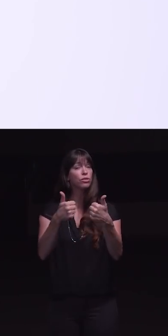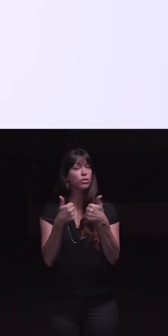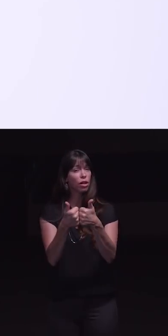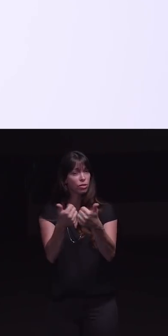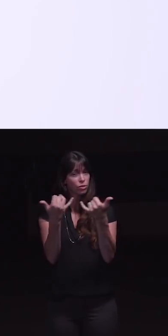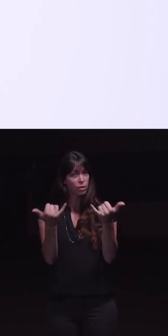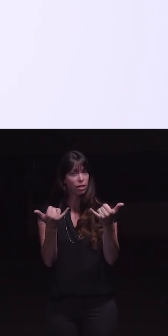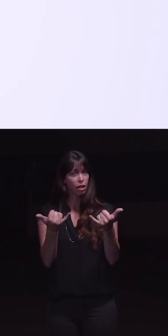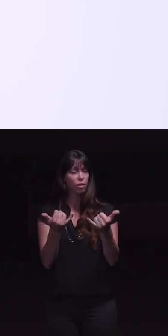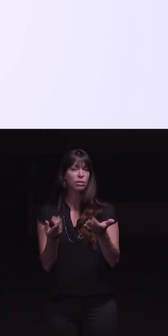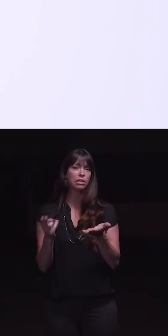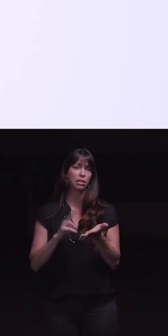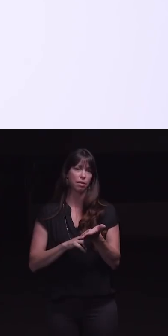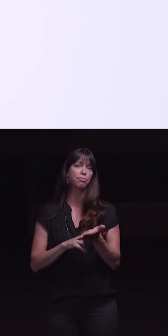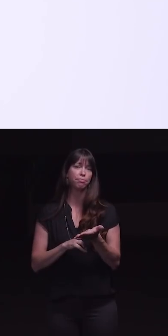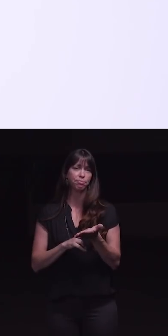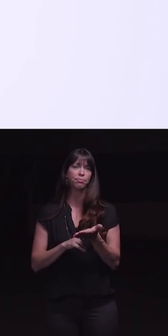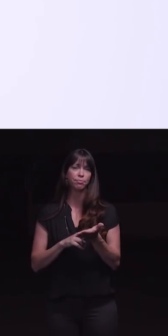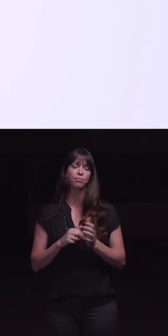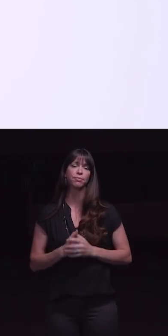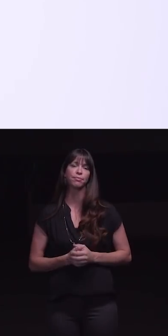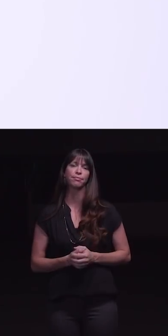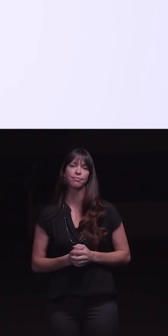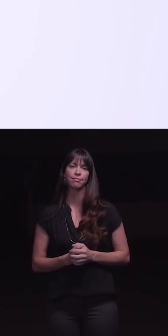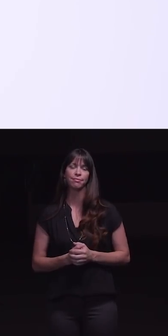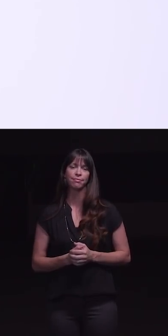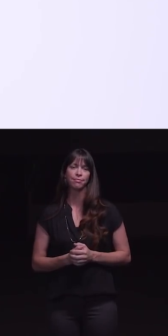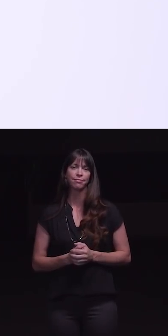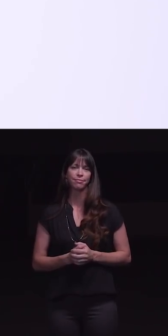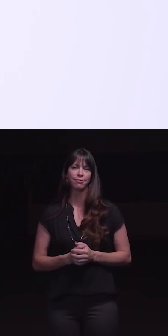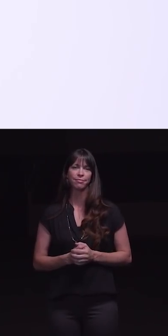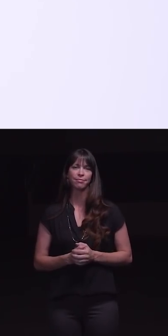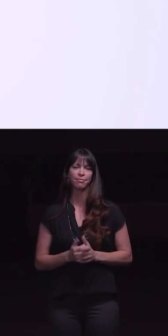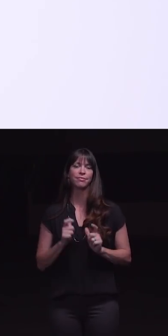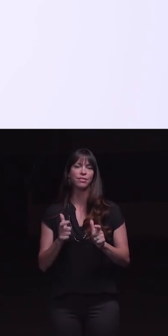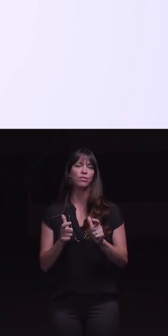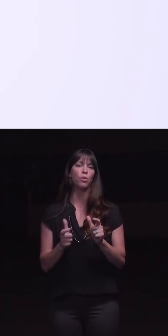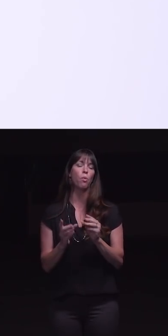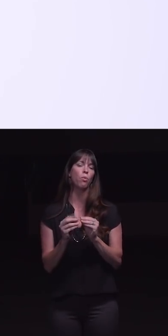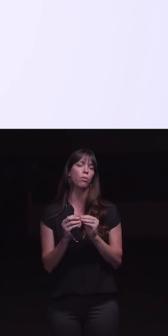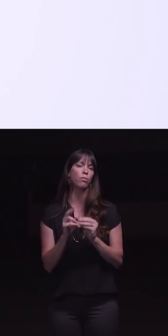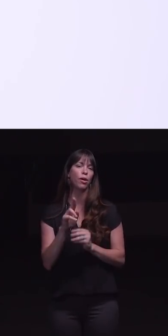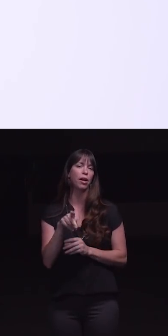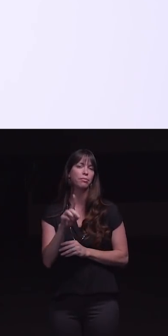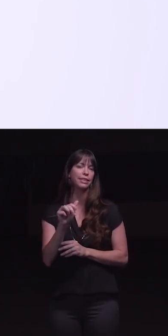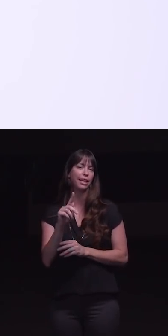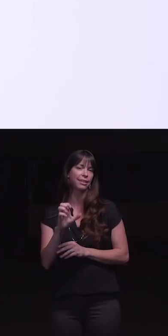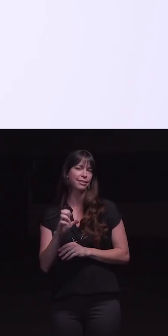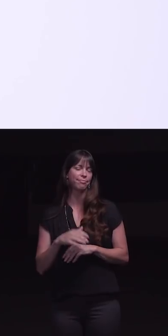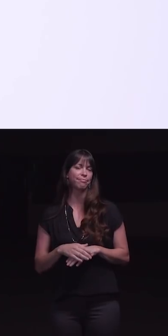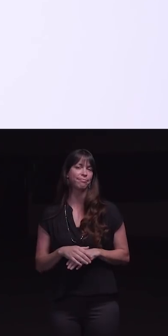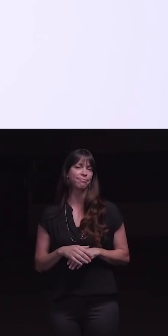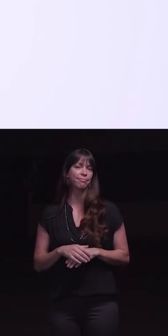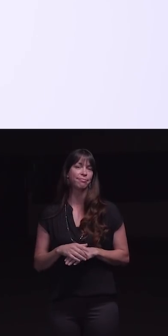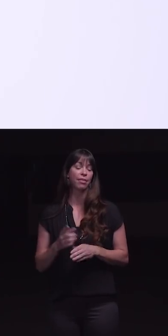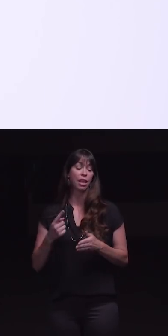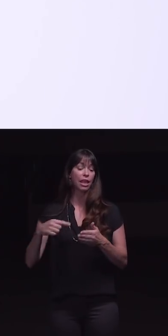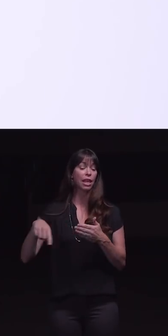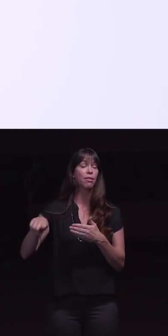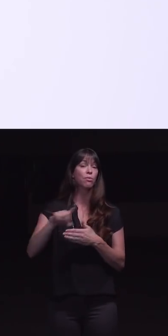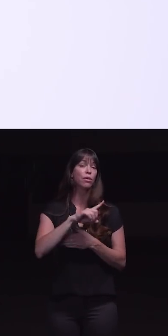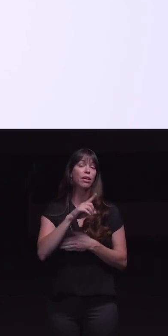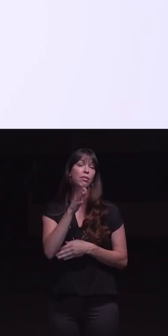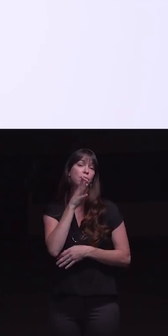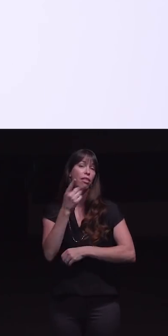challenging you to sign up today. Now, let me give you one more update. Not only is next weekend